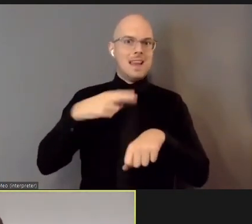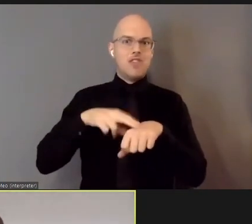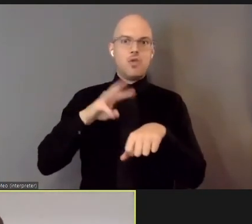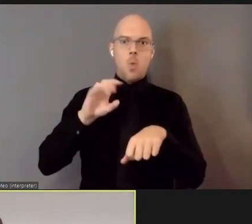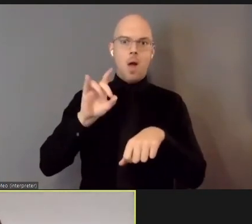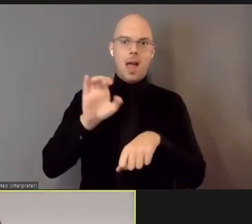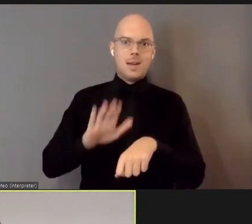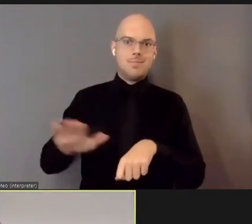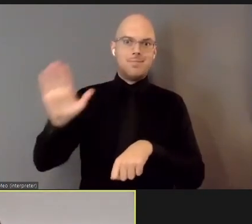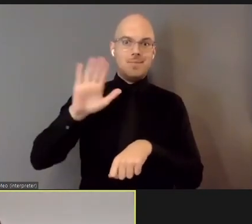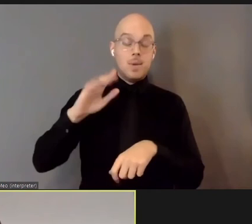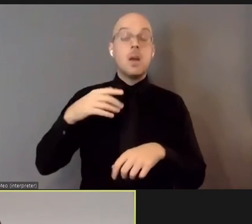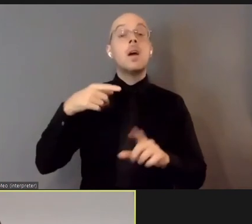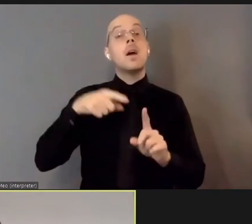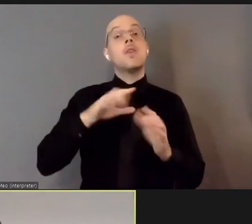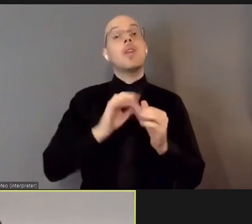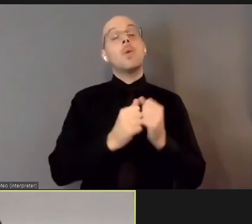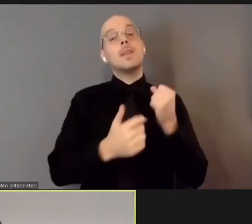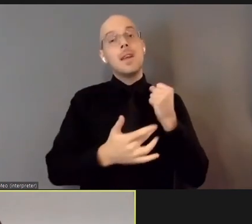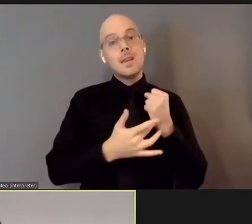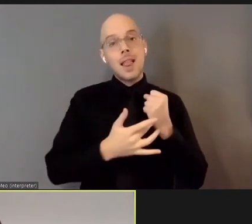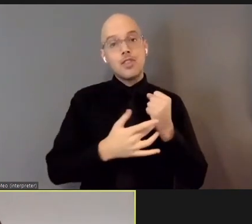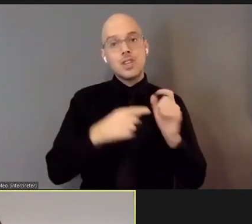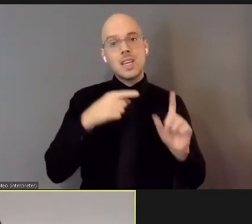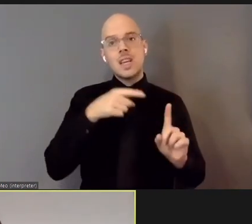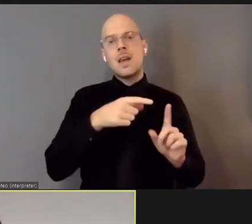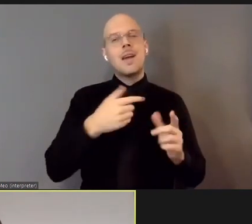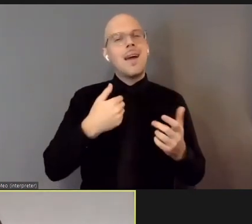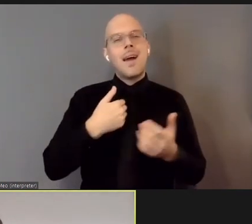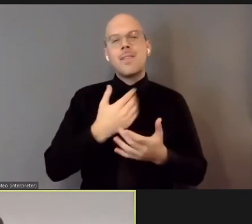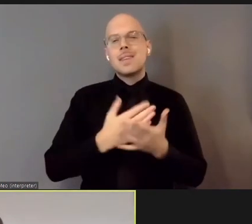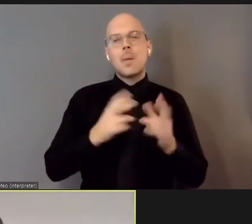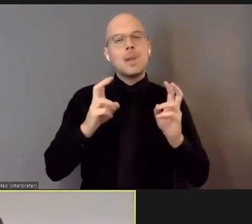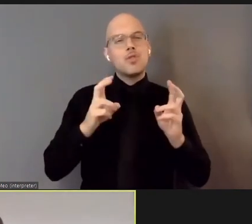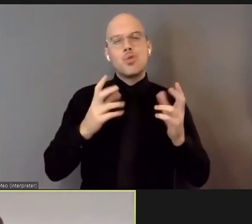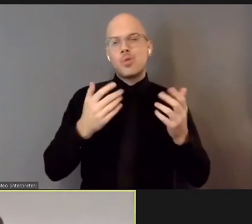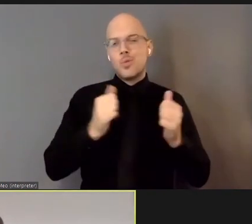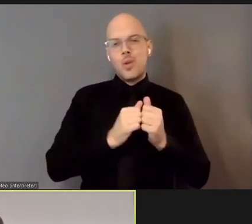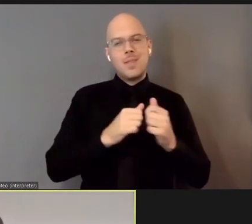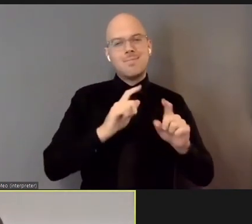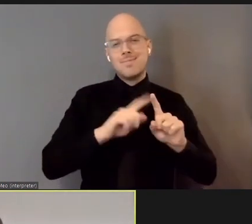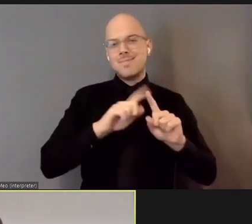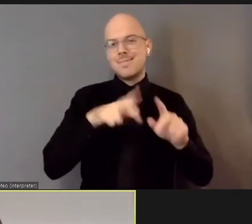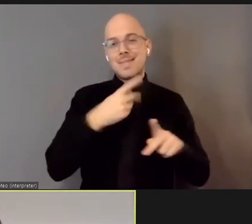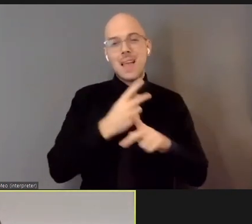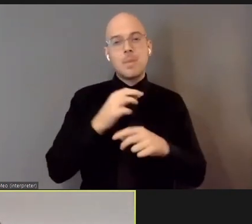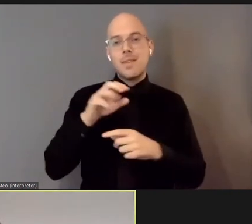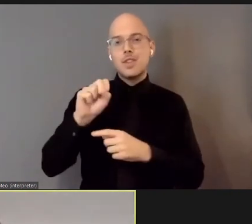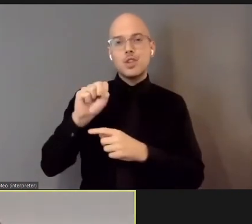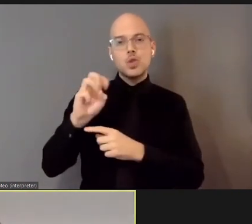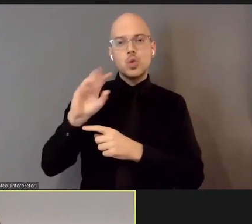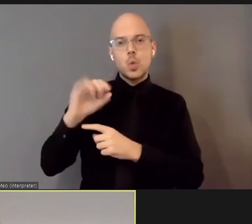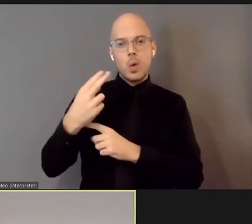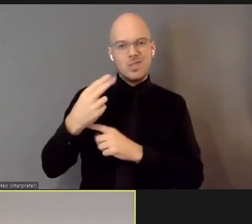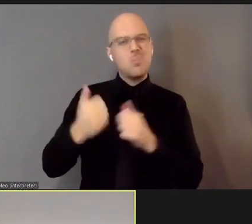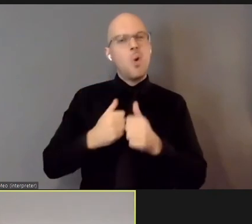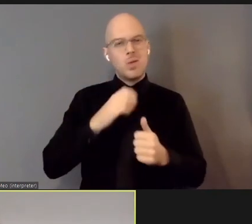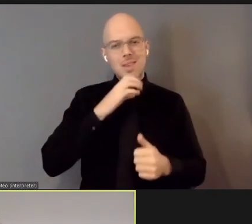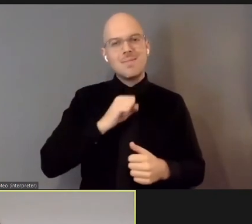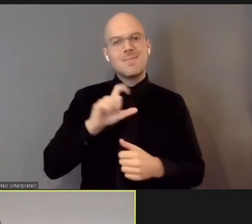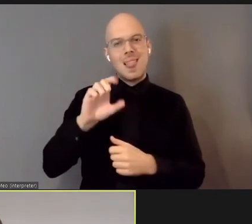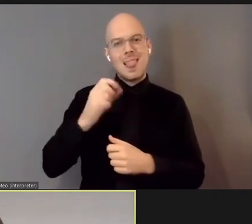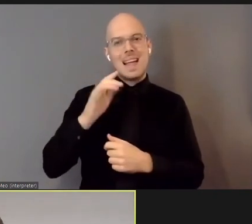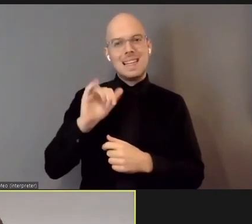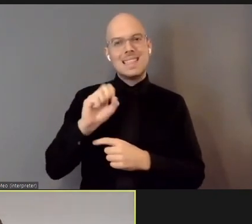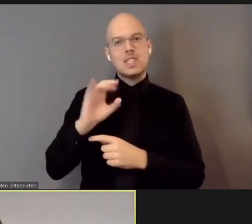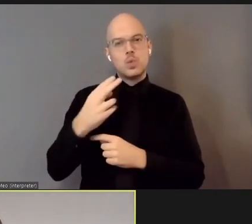On the technology side of things, there are just issues with a variety of types of switches, namely legacy switches, that either